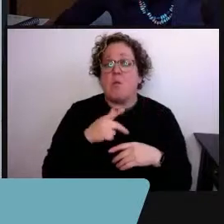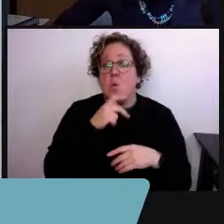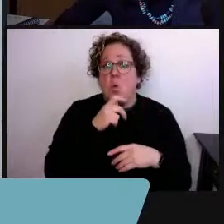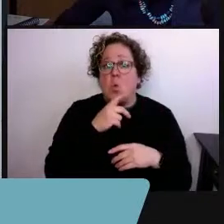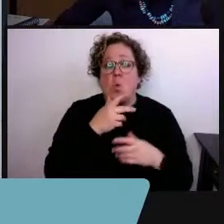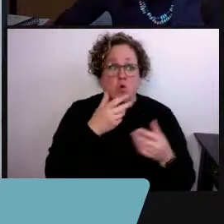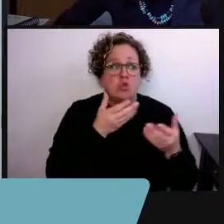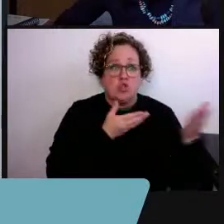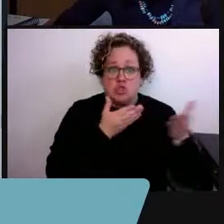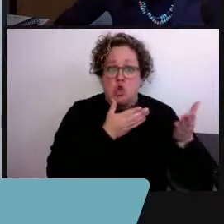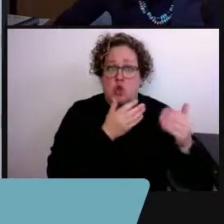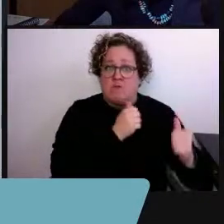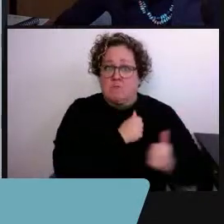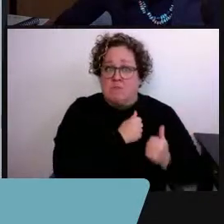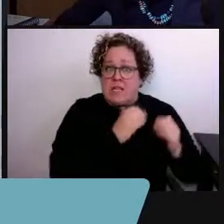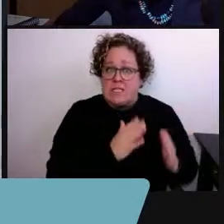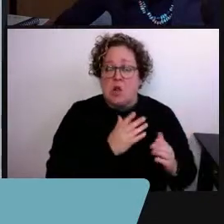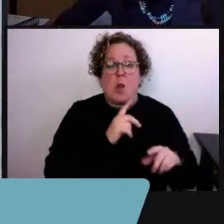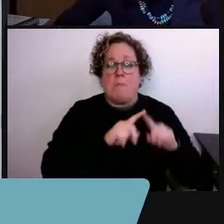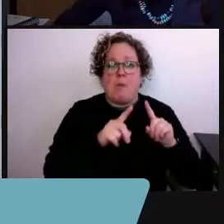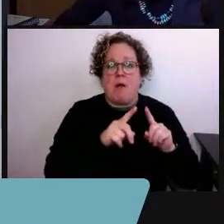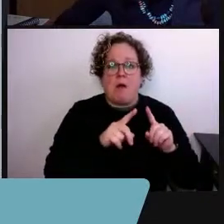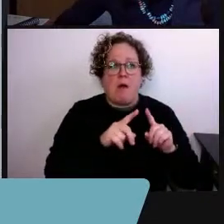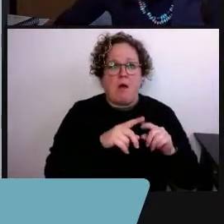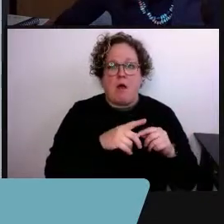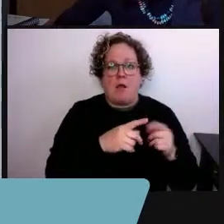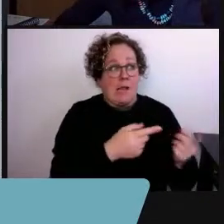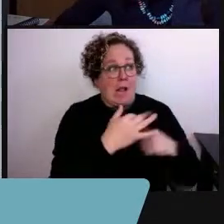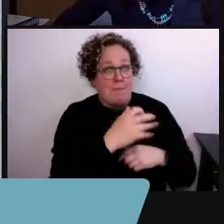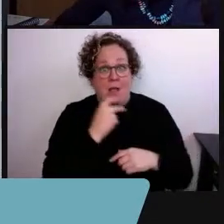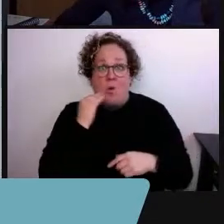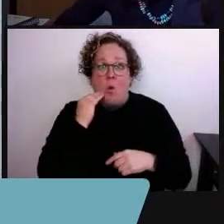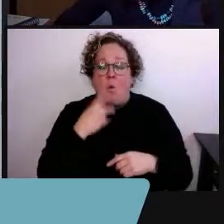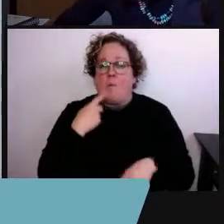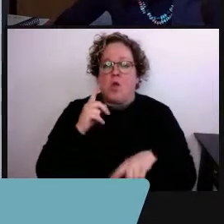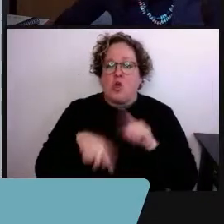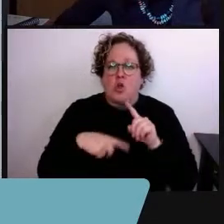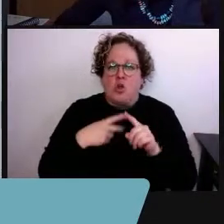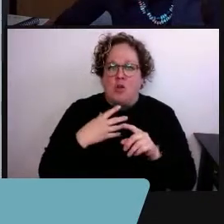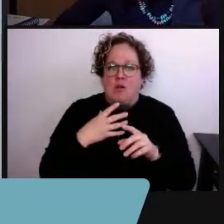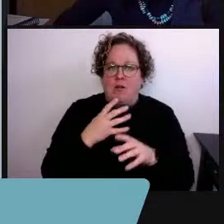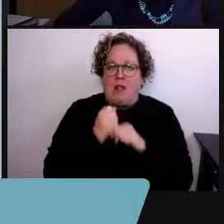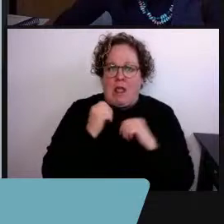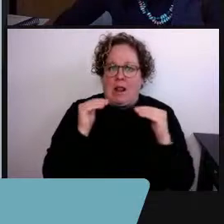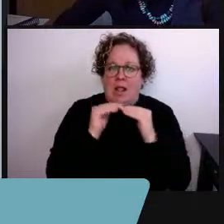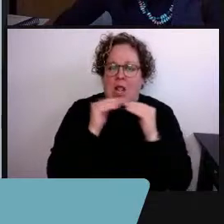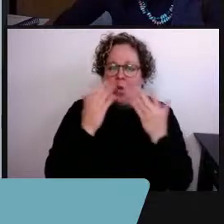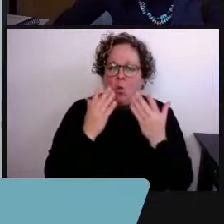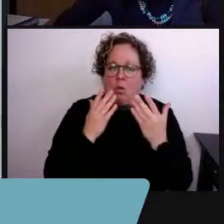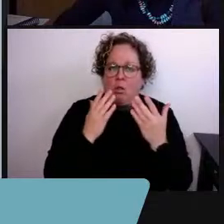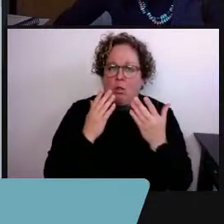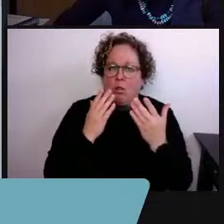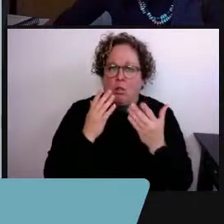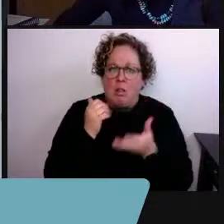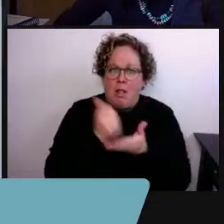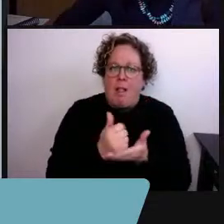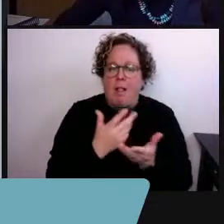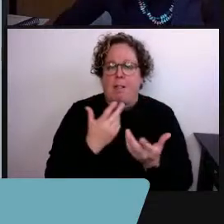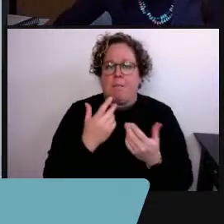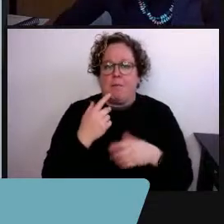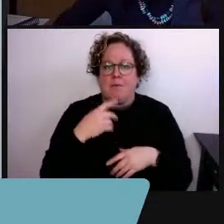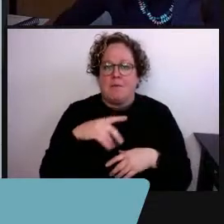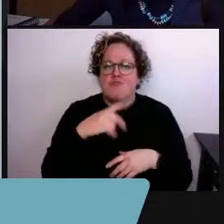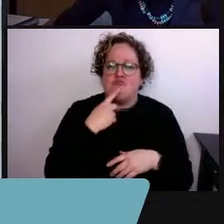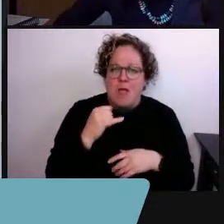came back and couldn't get a home because of redlining policies that the government and the bankers cahooted on in terms of drawing